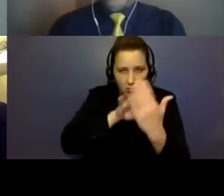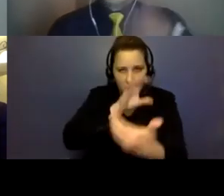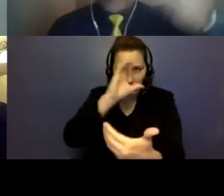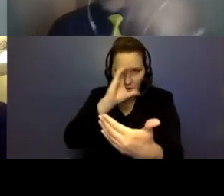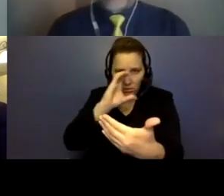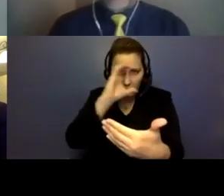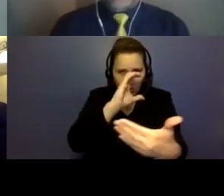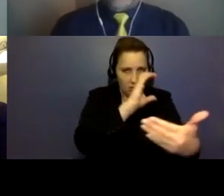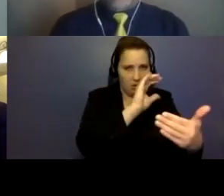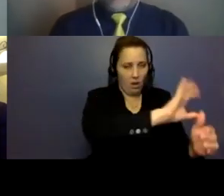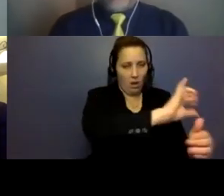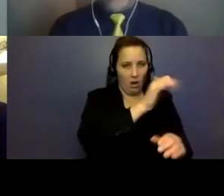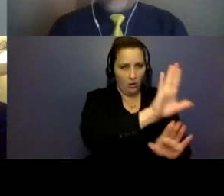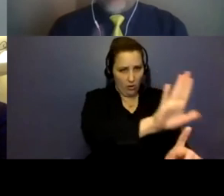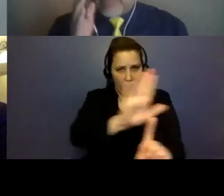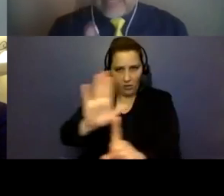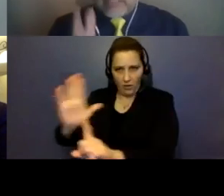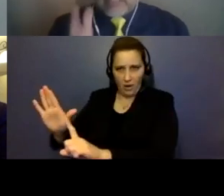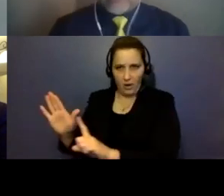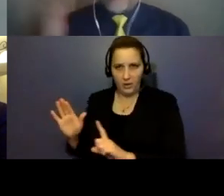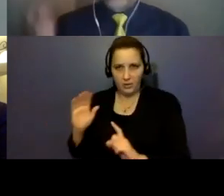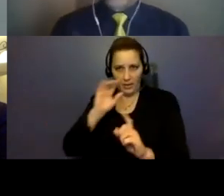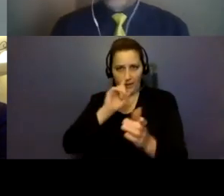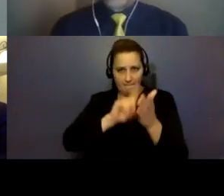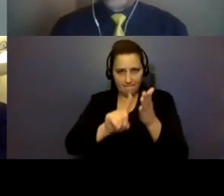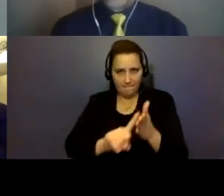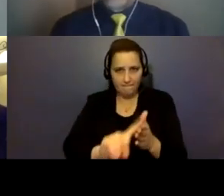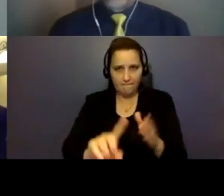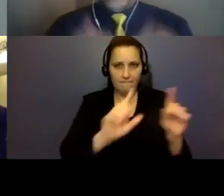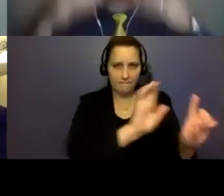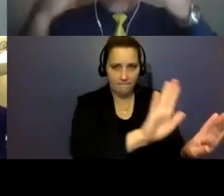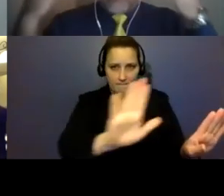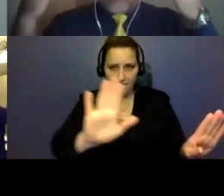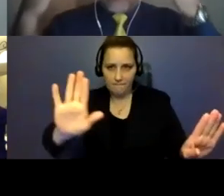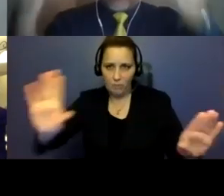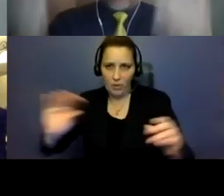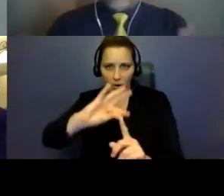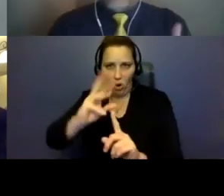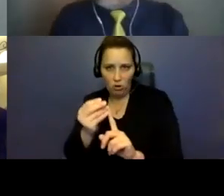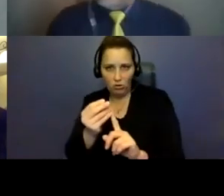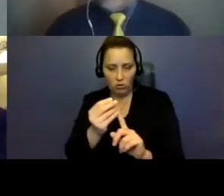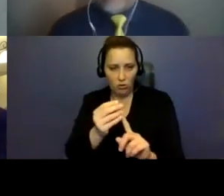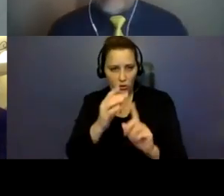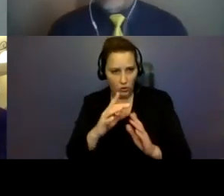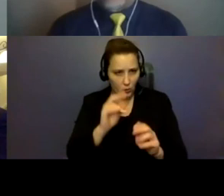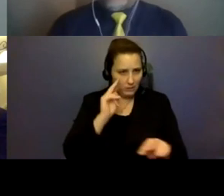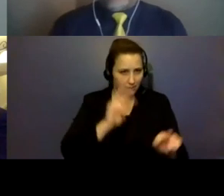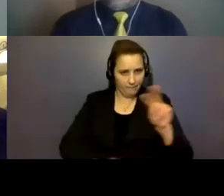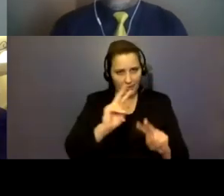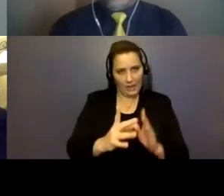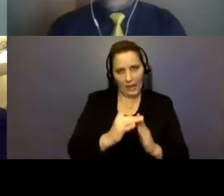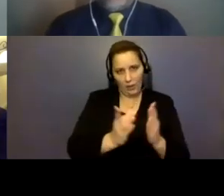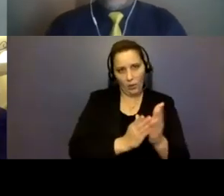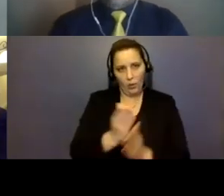learns others, and one digs into other cultures to show, to lead by example, sort of like what